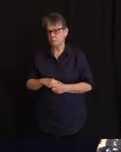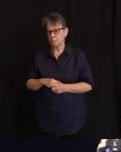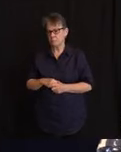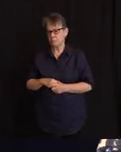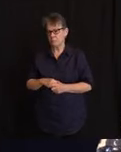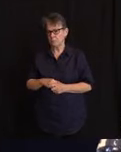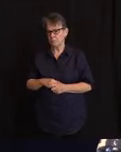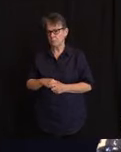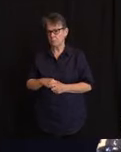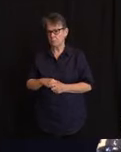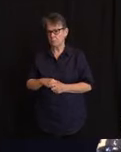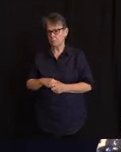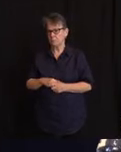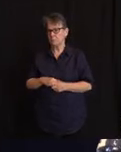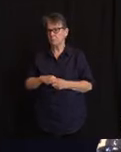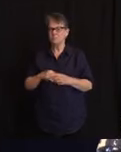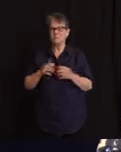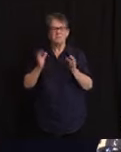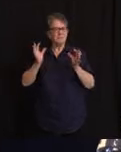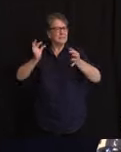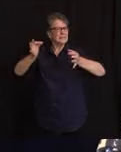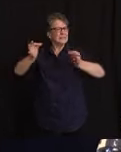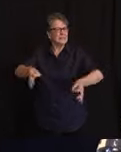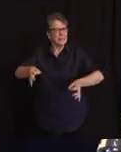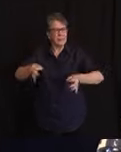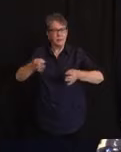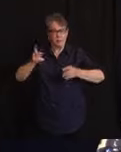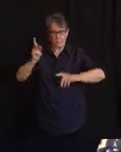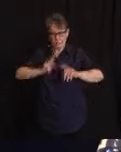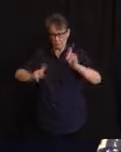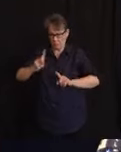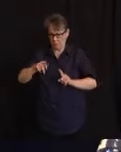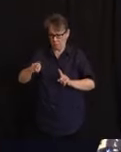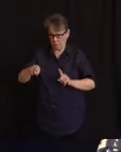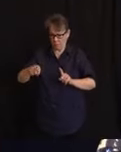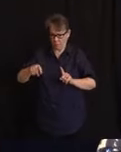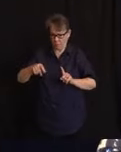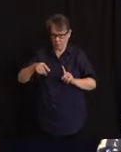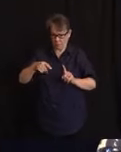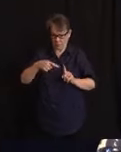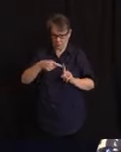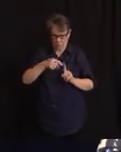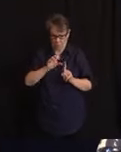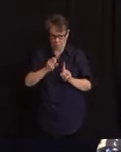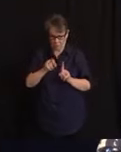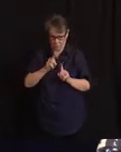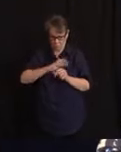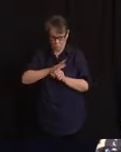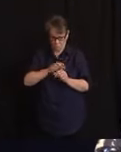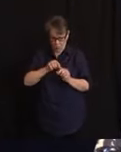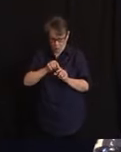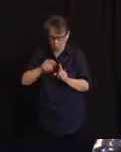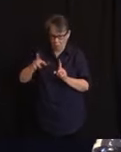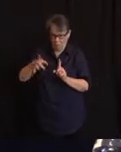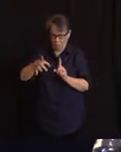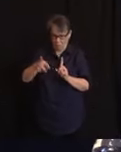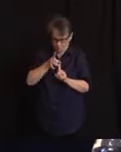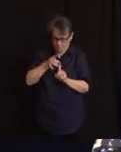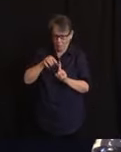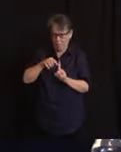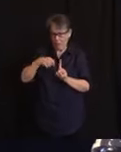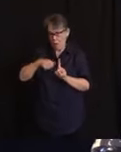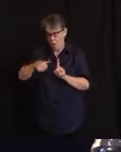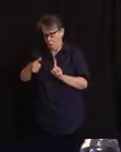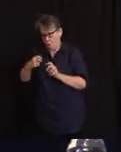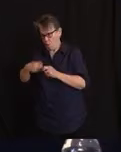factor for COVID-19 deaths. Judy, one comment and a question to add to Dave's, and then we'll